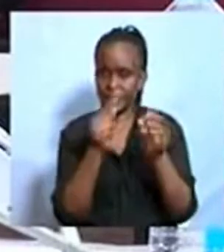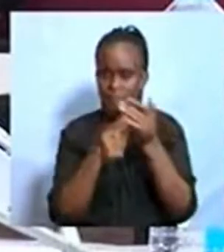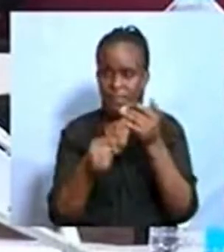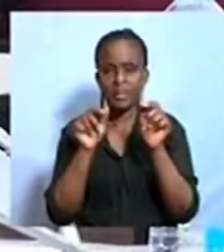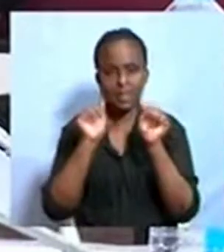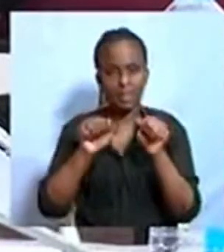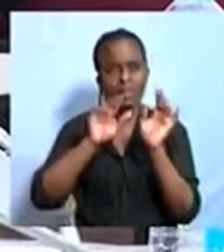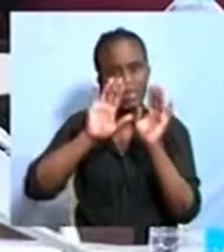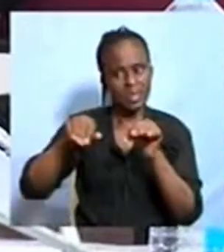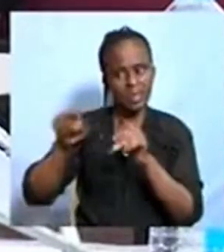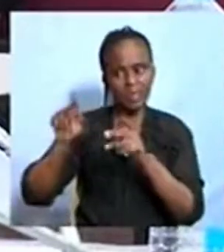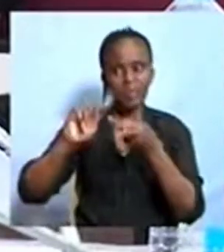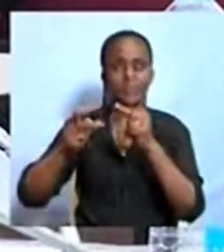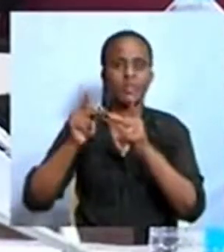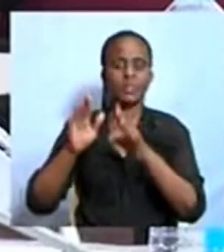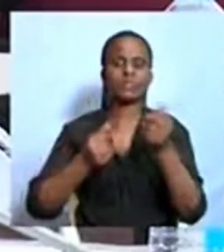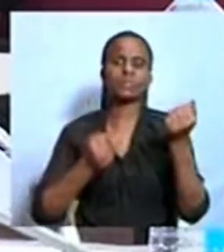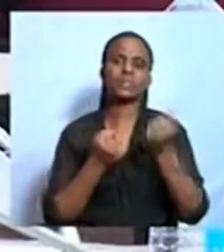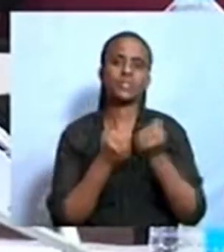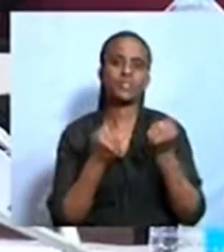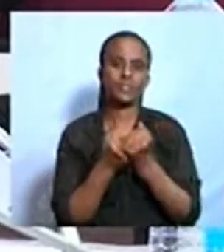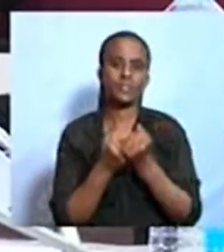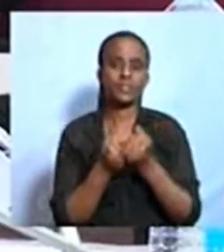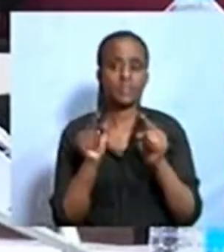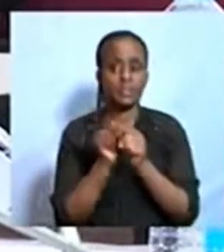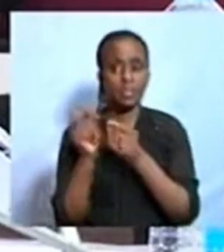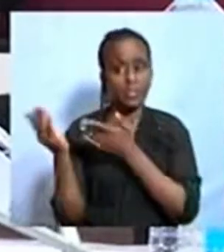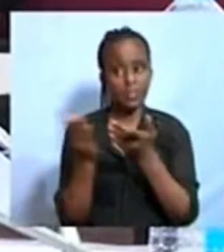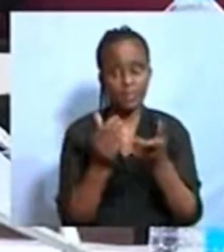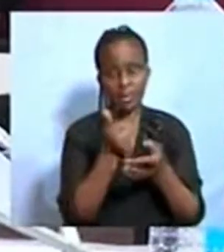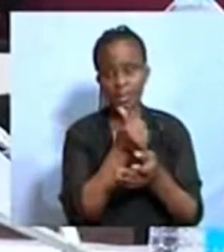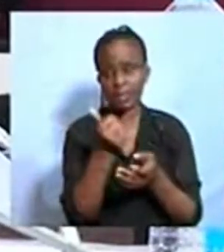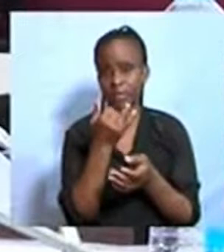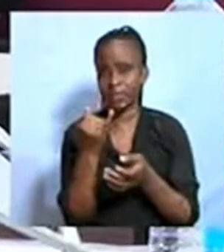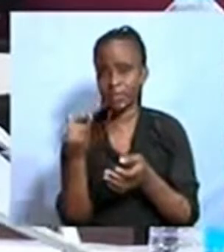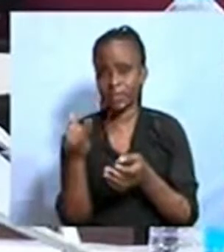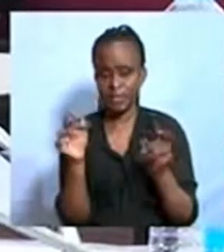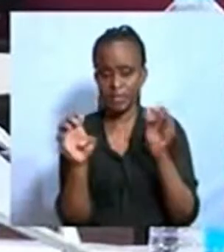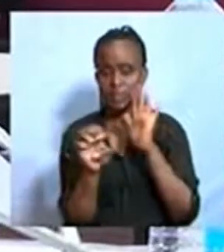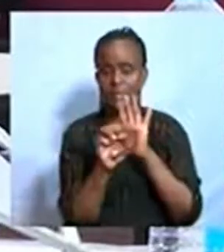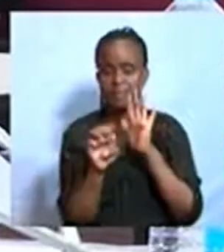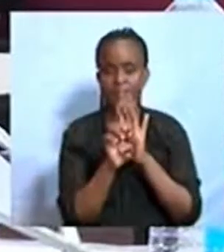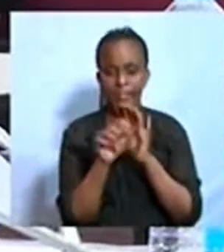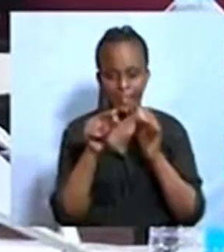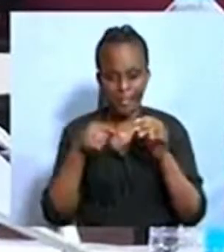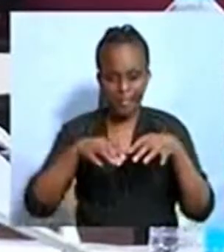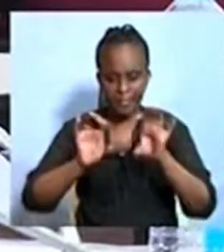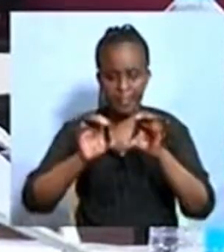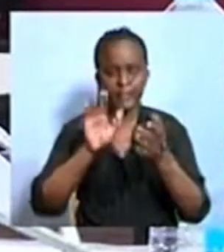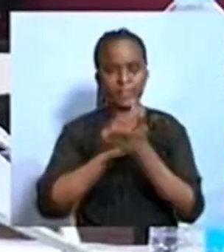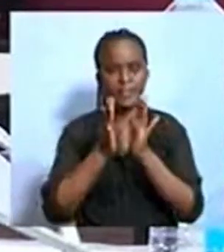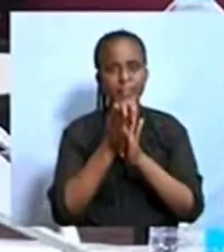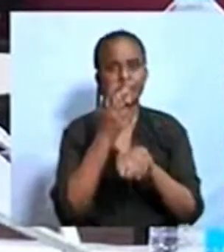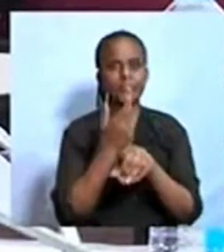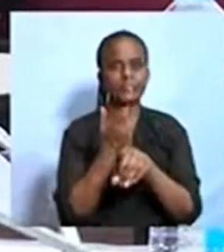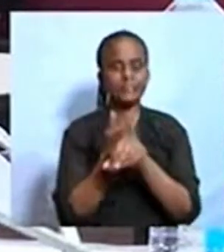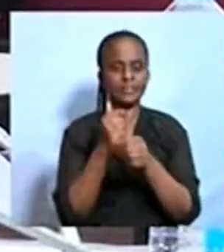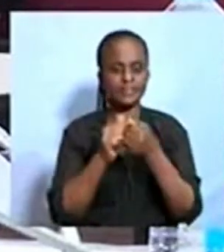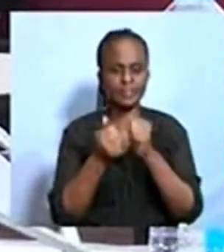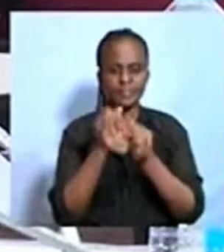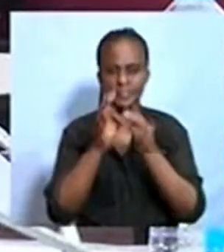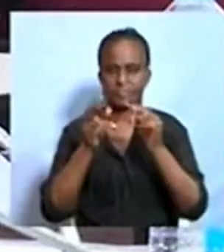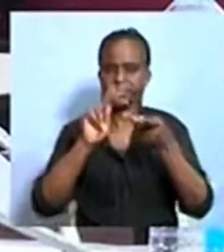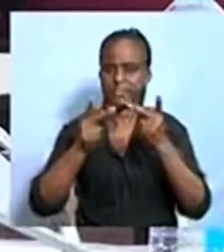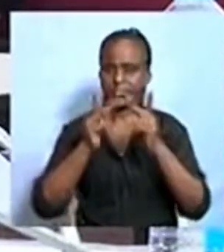to partners to fund. And that brings another issue. Sustainability becomes an issue. Because if partners do